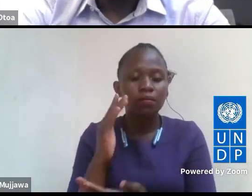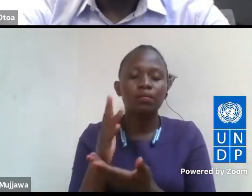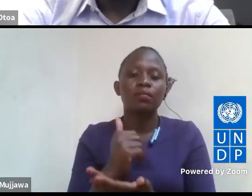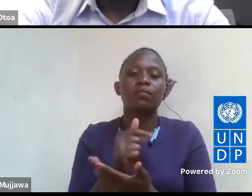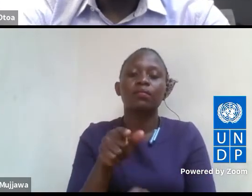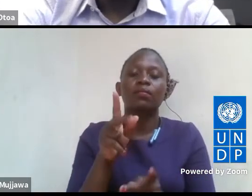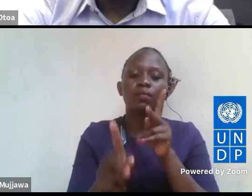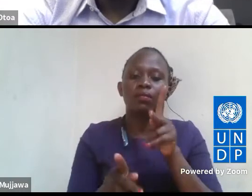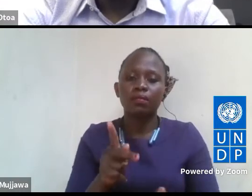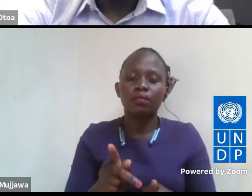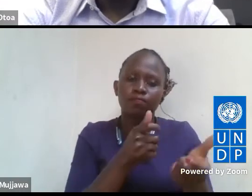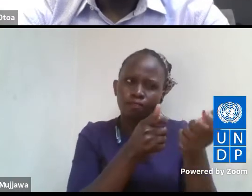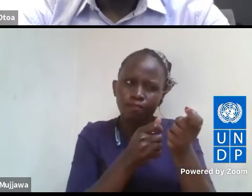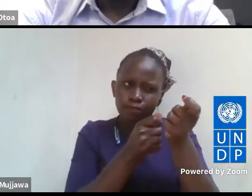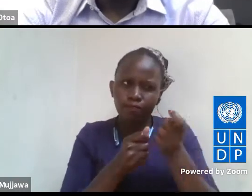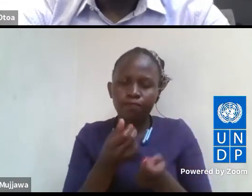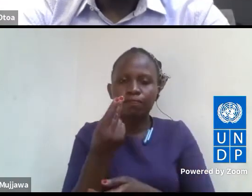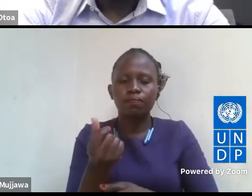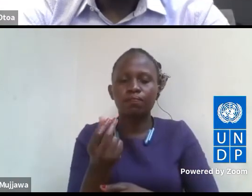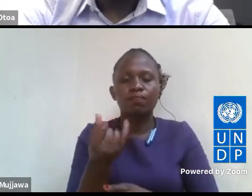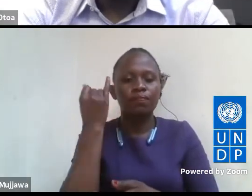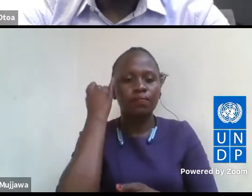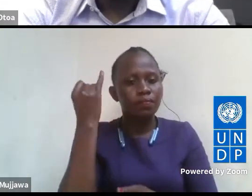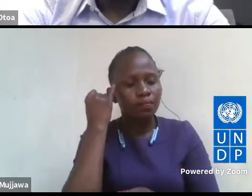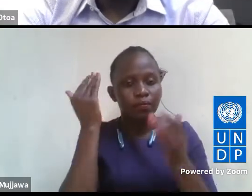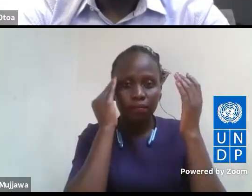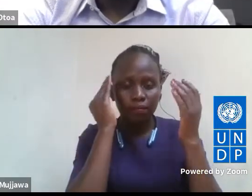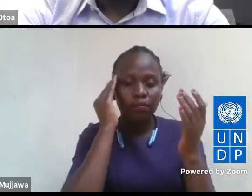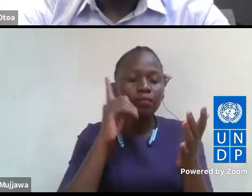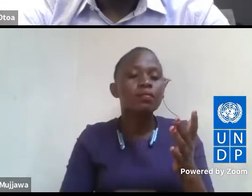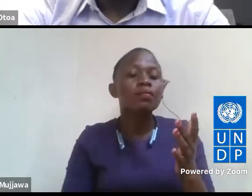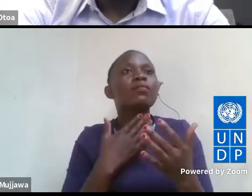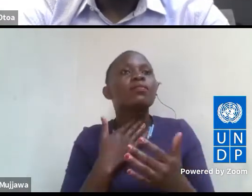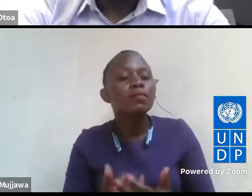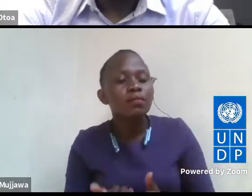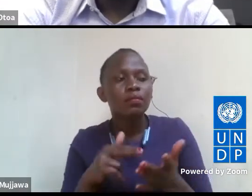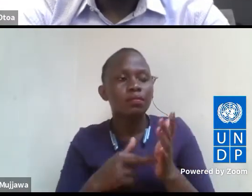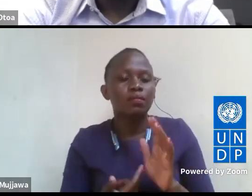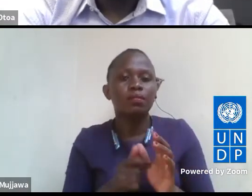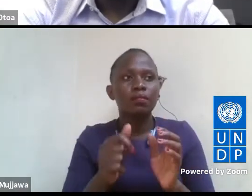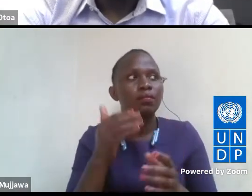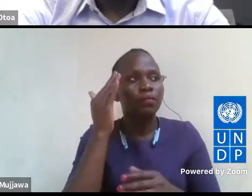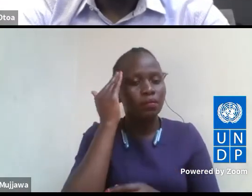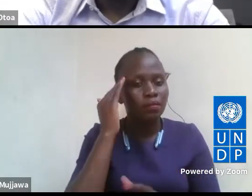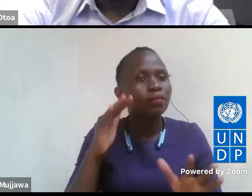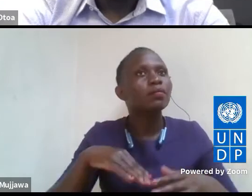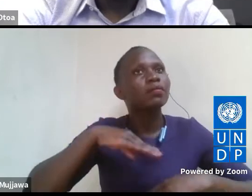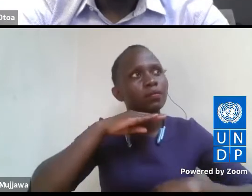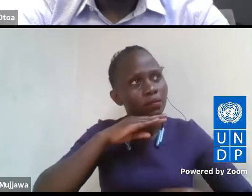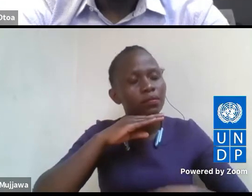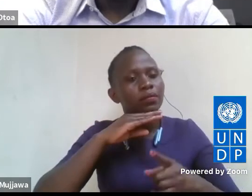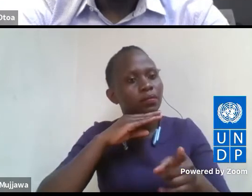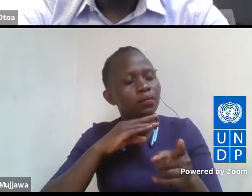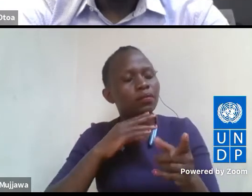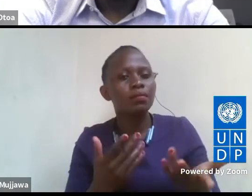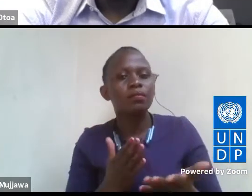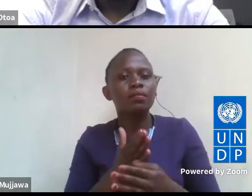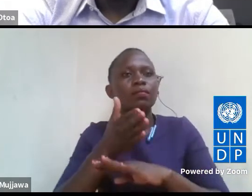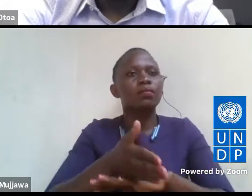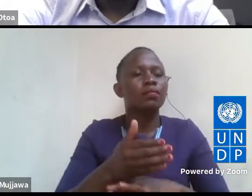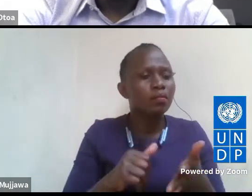ideas also know what they want, you know. So you must demonstrate that you've done enough study, you know the issues beyond your product, you know the sector,